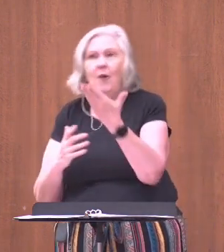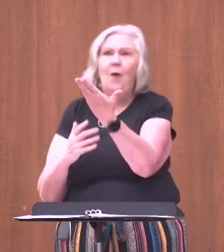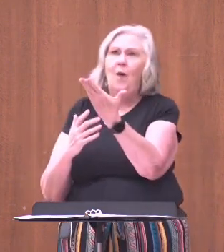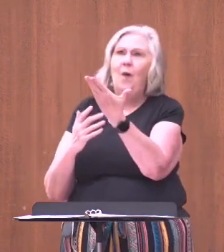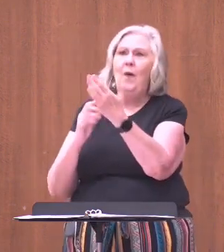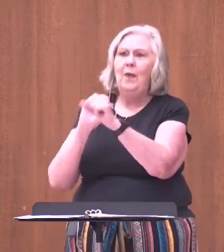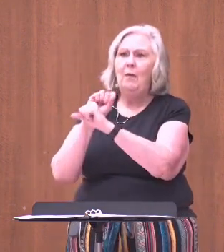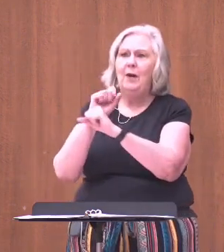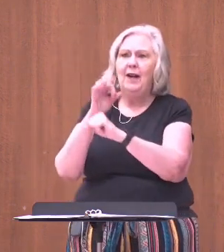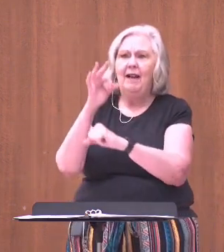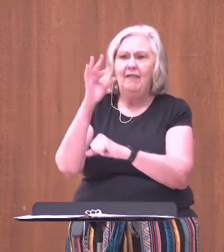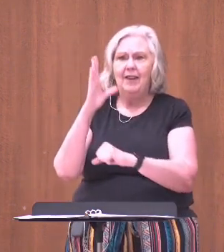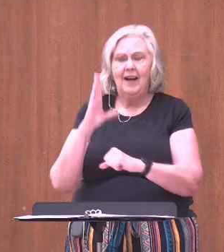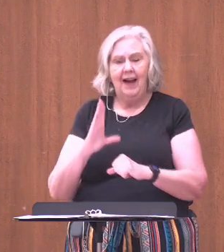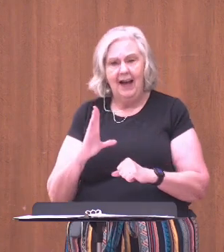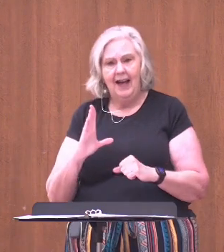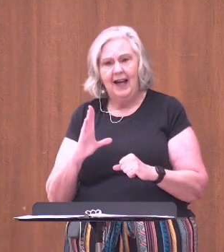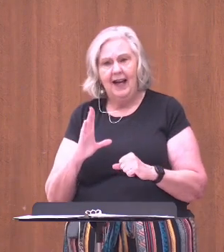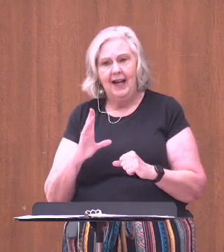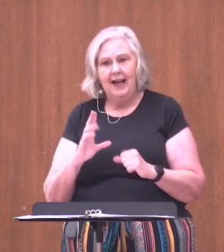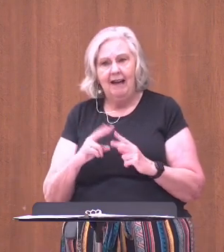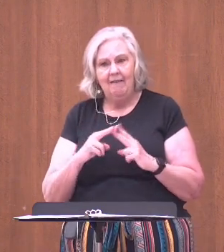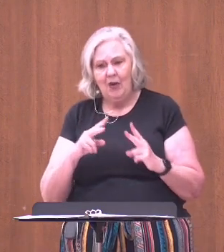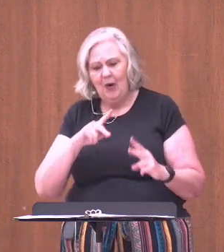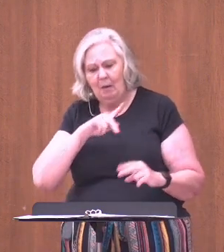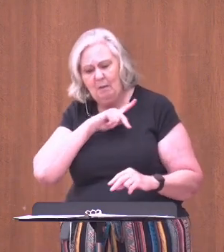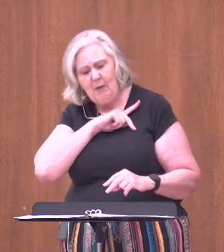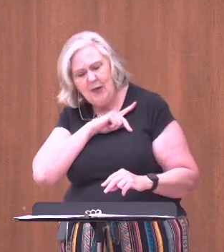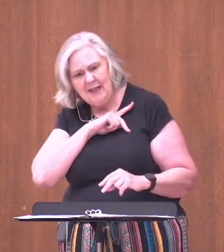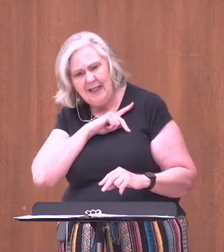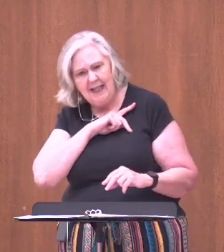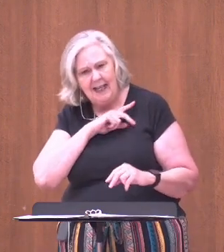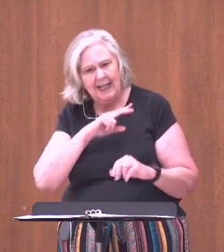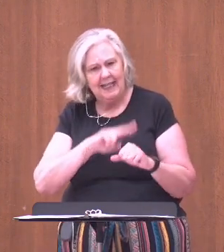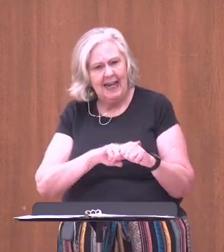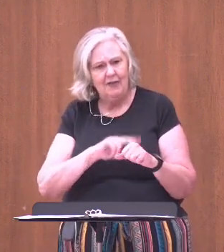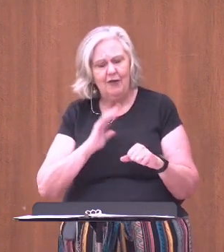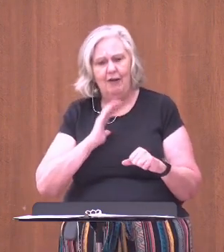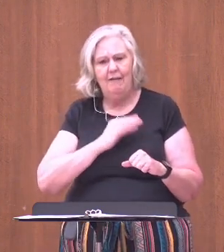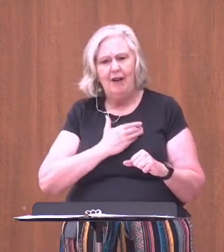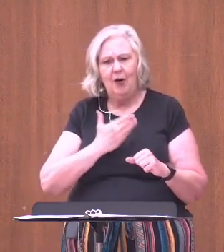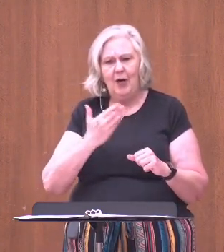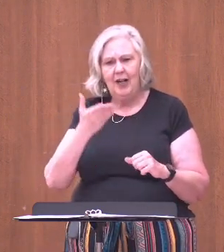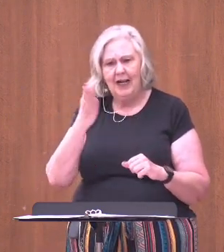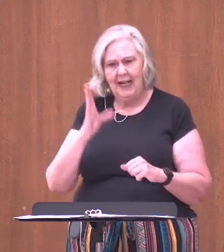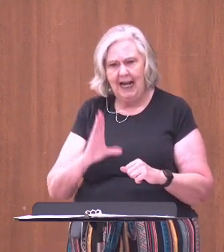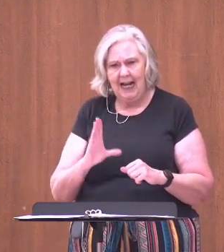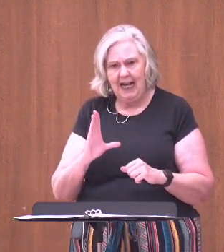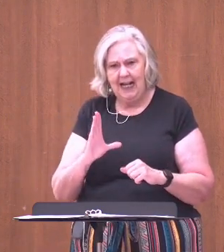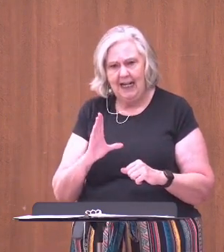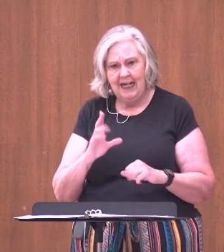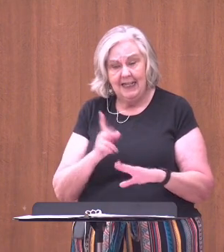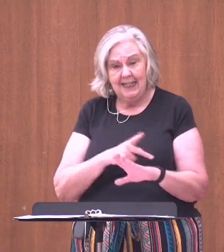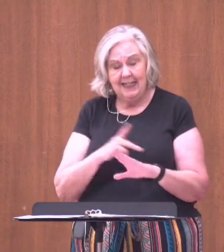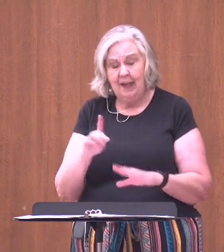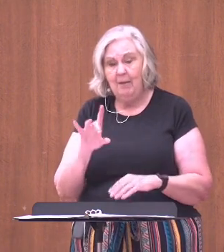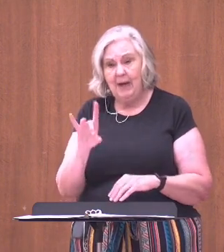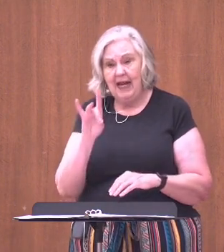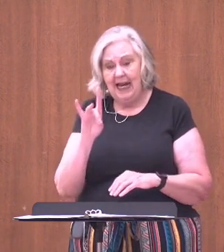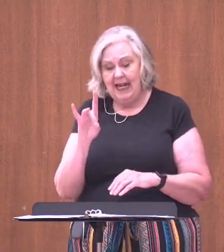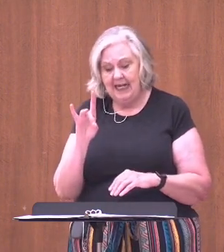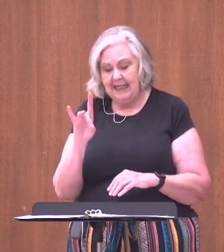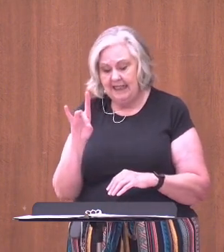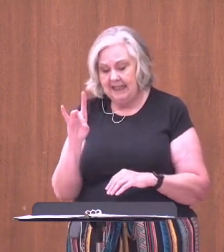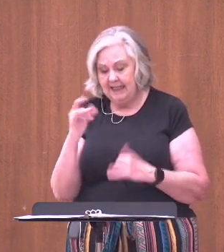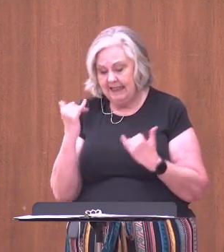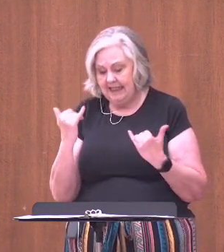the very, very personal nature of our God. And Psalm 8 is no exception